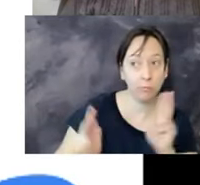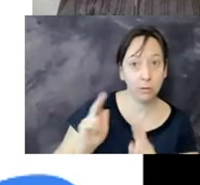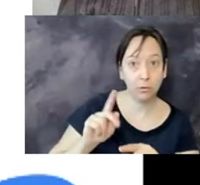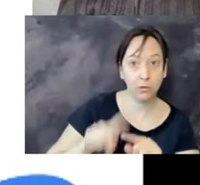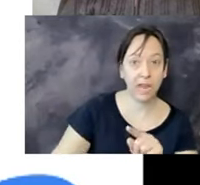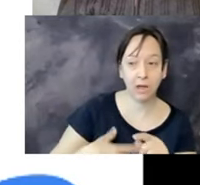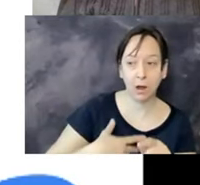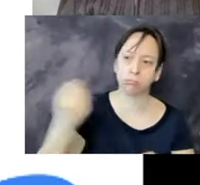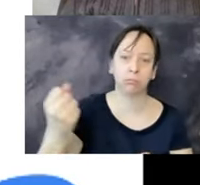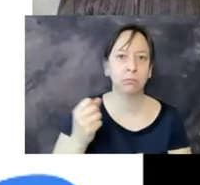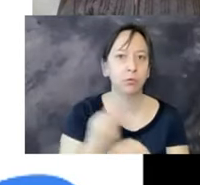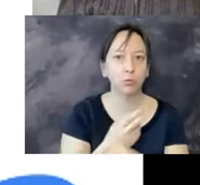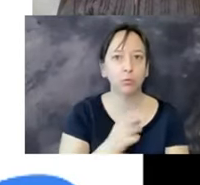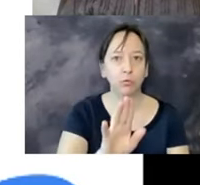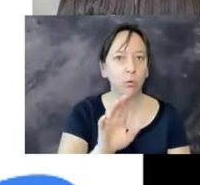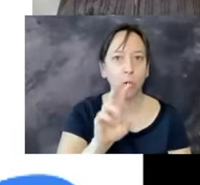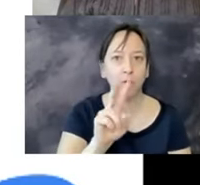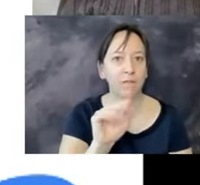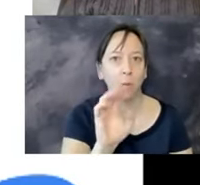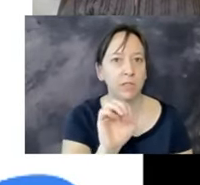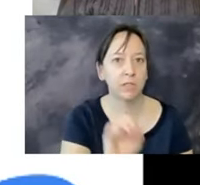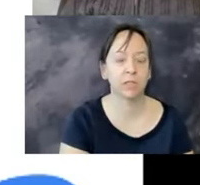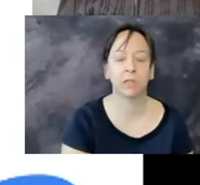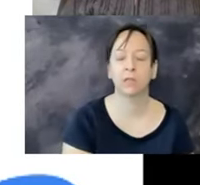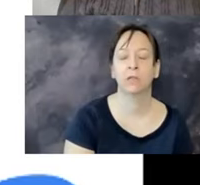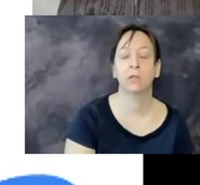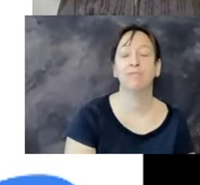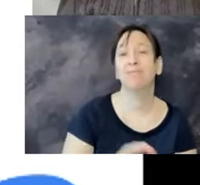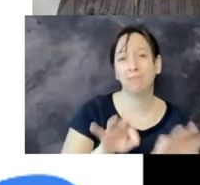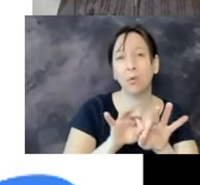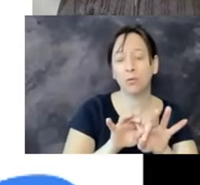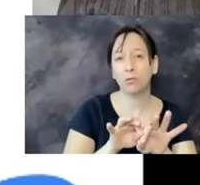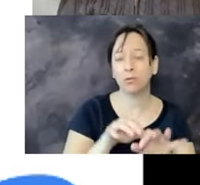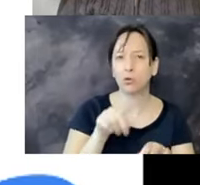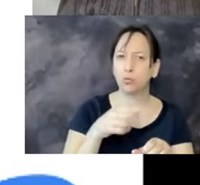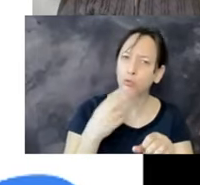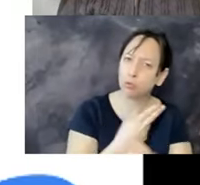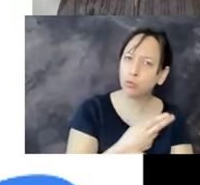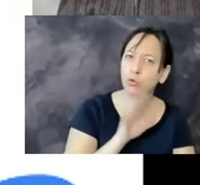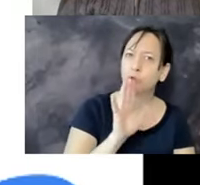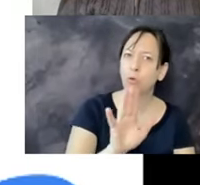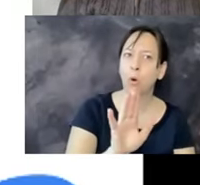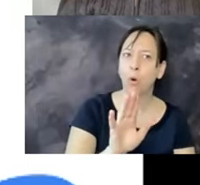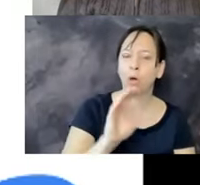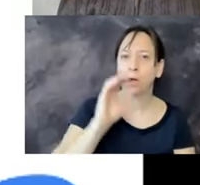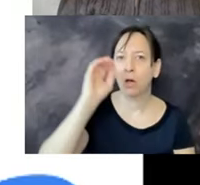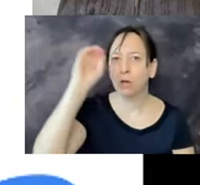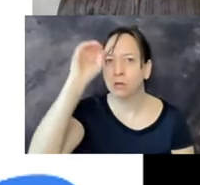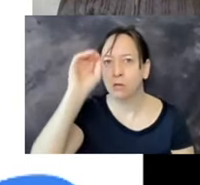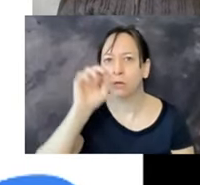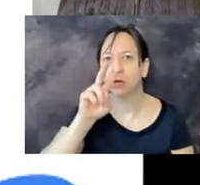voice but you. And it's very important that you use that voice and advocate for